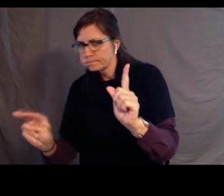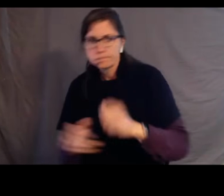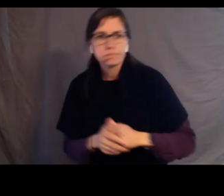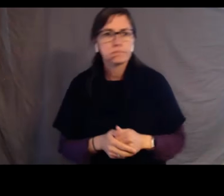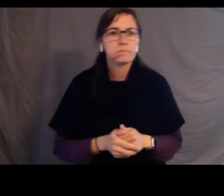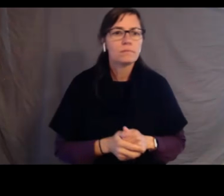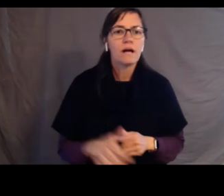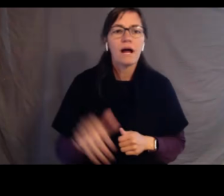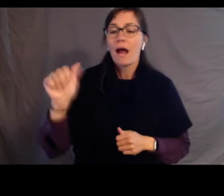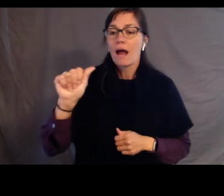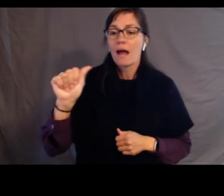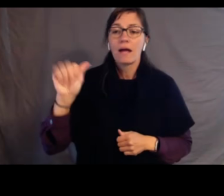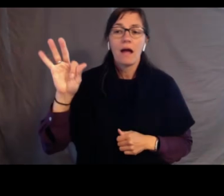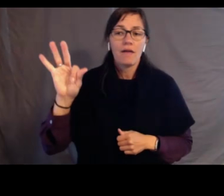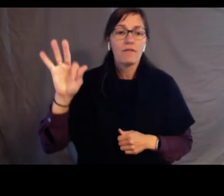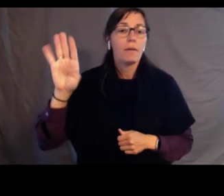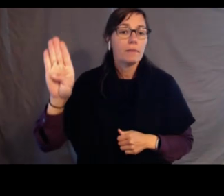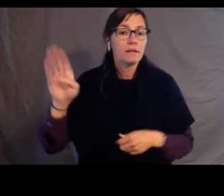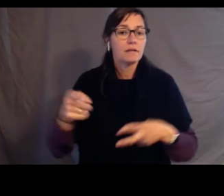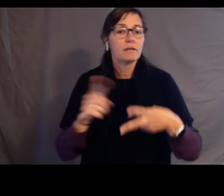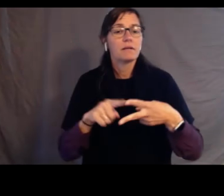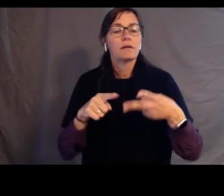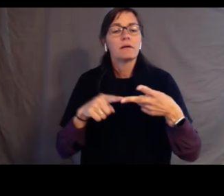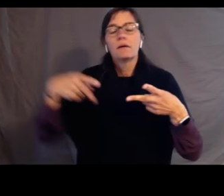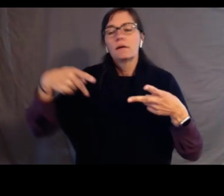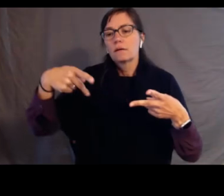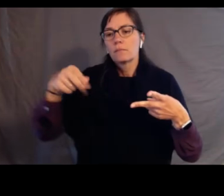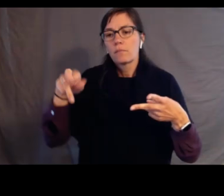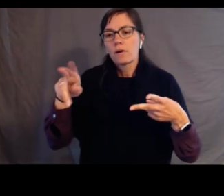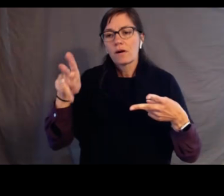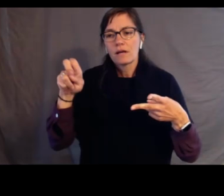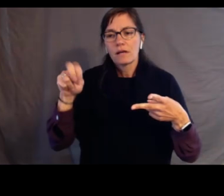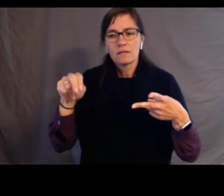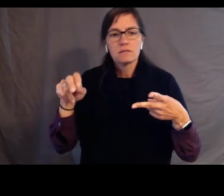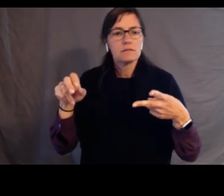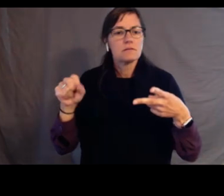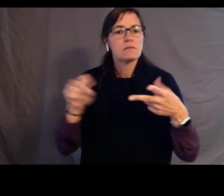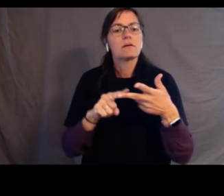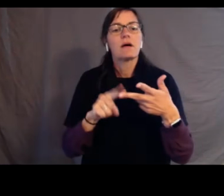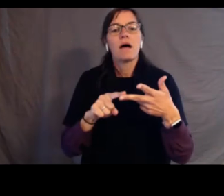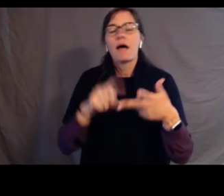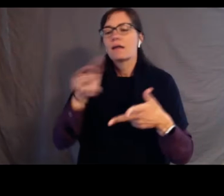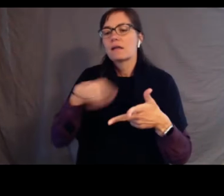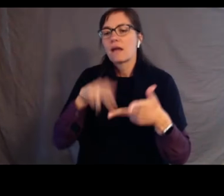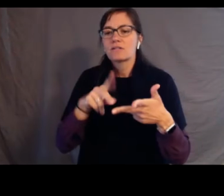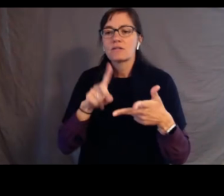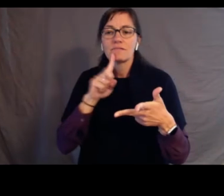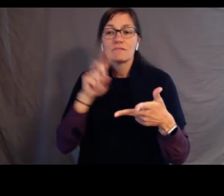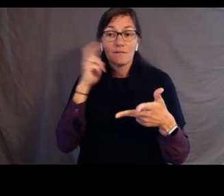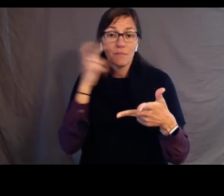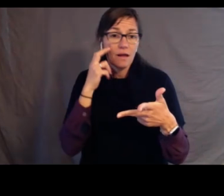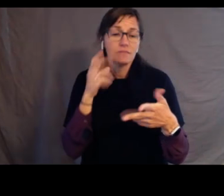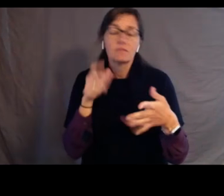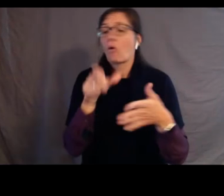Perkins Learning, the National Deafblind Center, the Center on Deafblindness, and then there's an article here. So